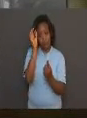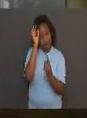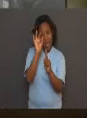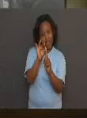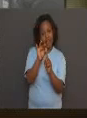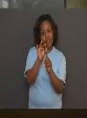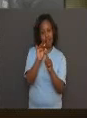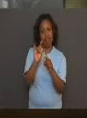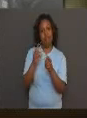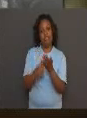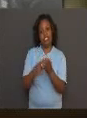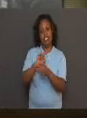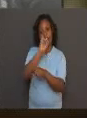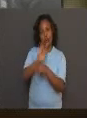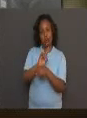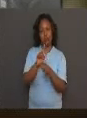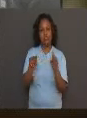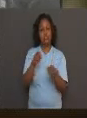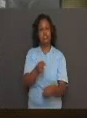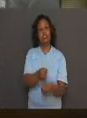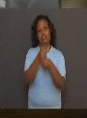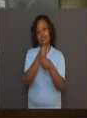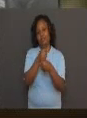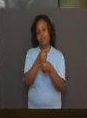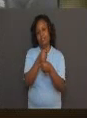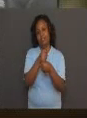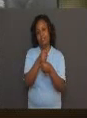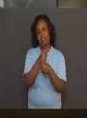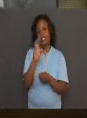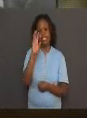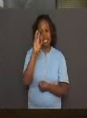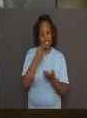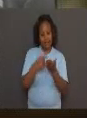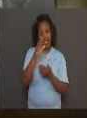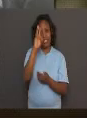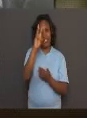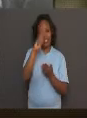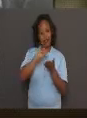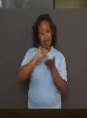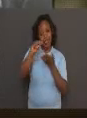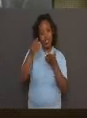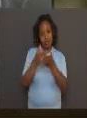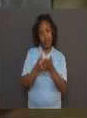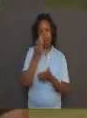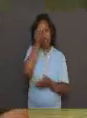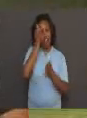and the citizens that supported it, around 6 million Jews perished.